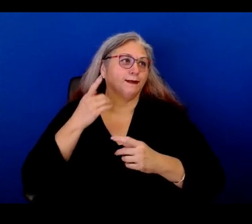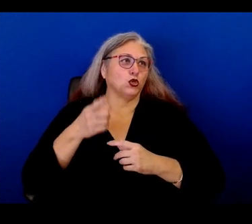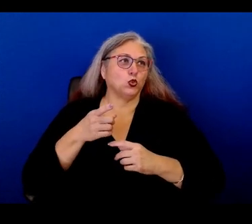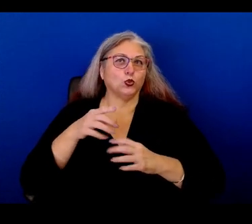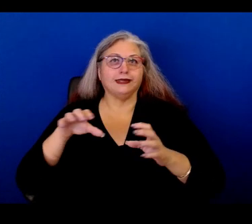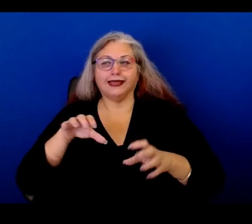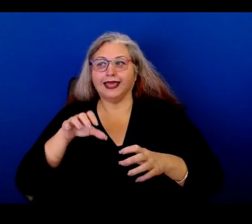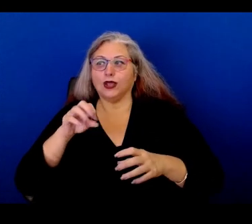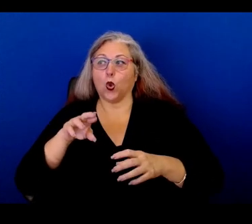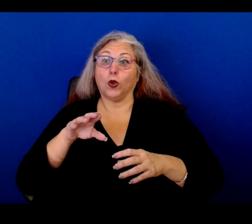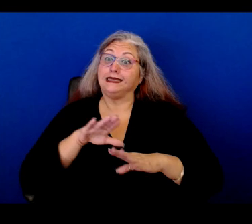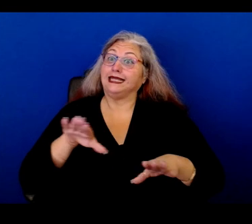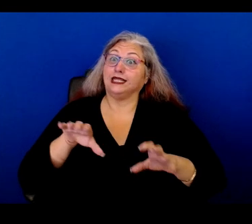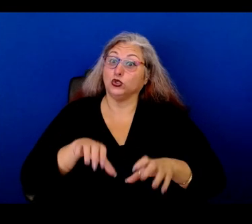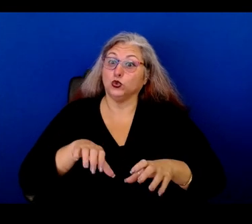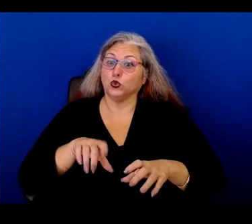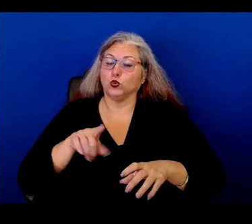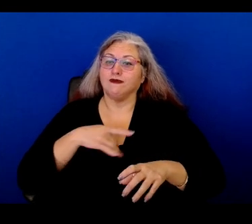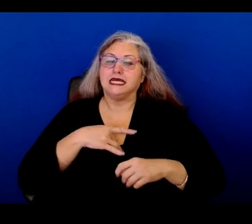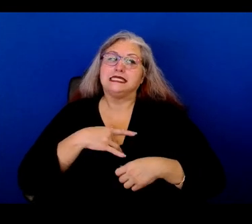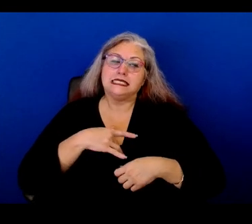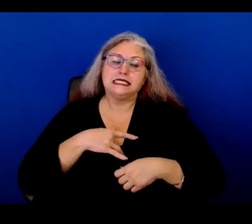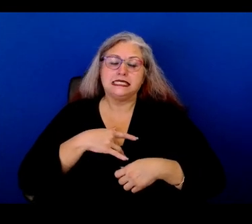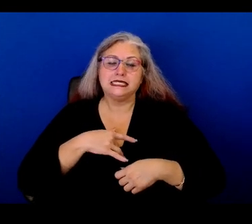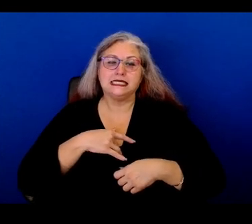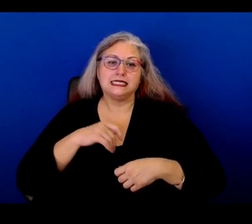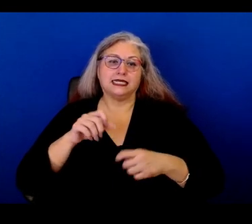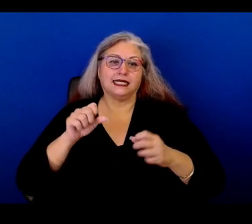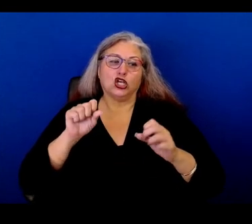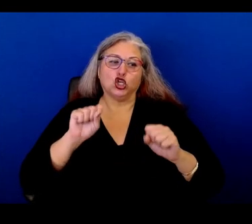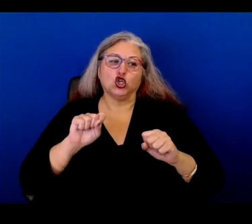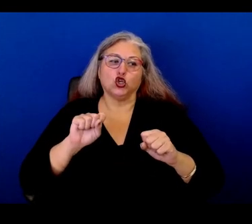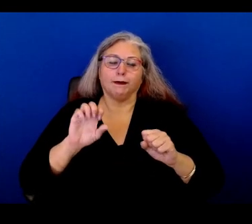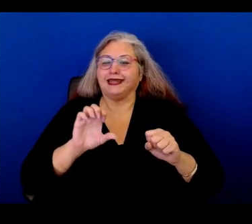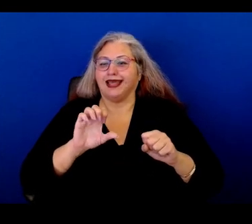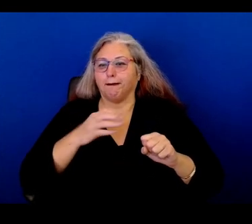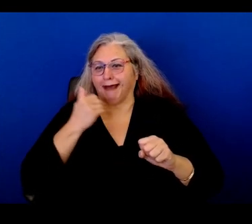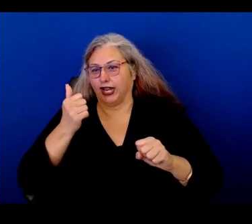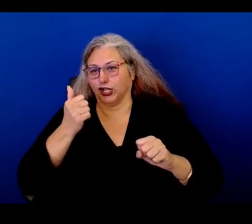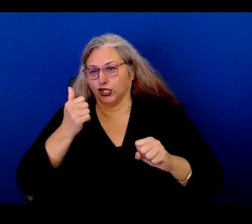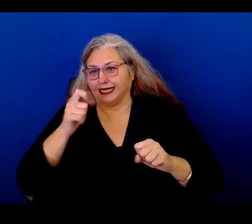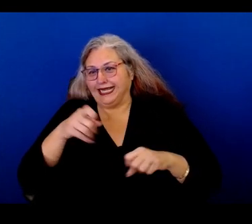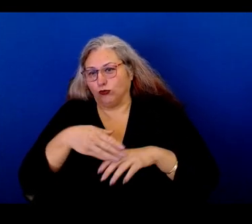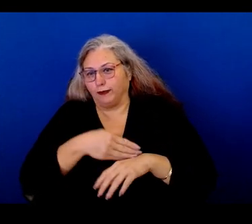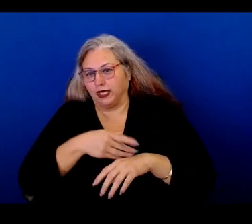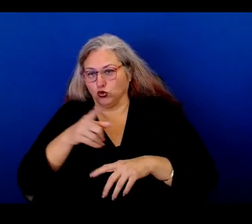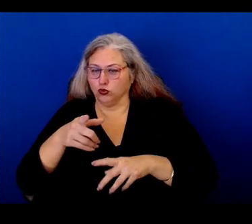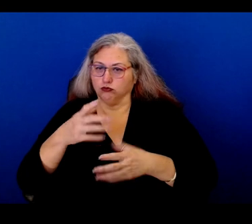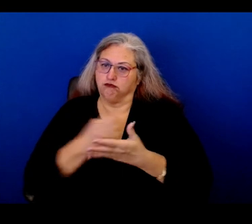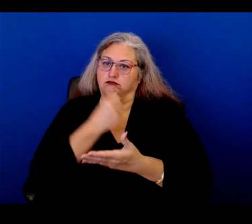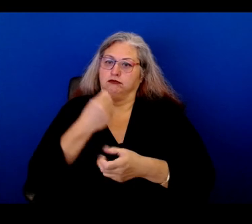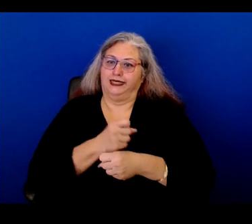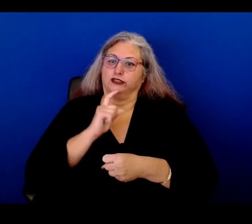did or didn't do that you feel like was just could have been done better, let's put it that way, you want to make sure that